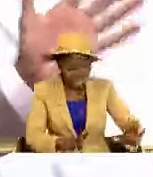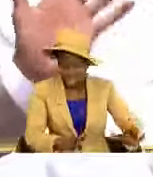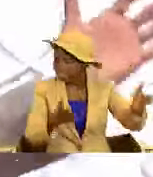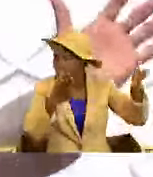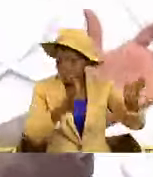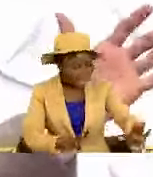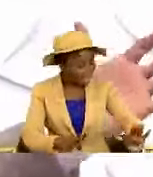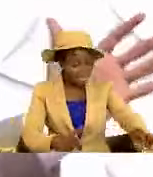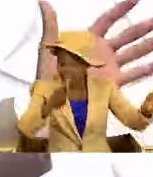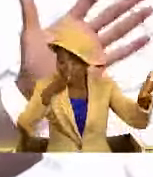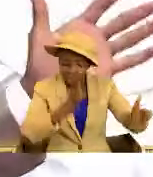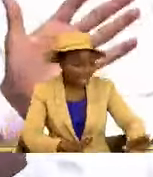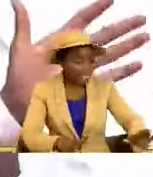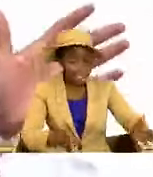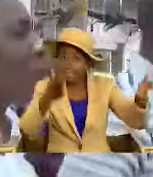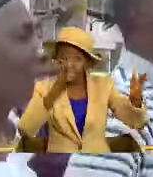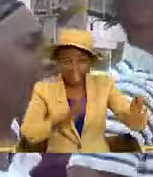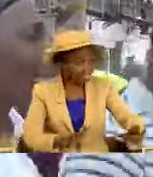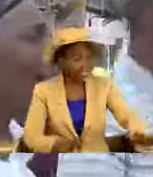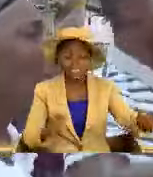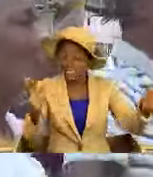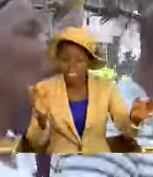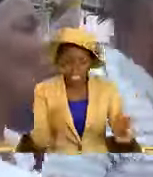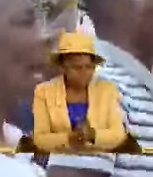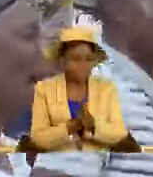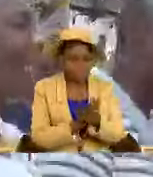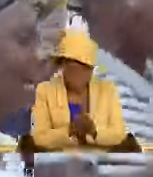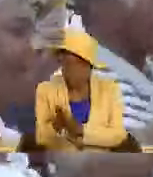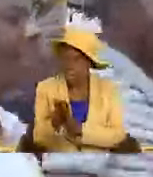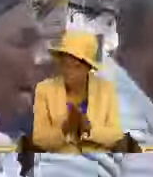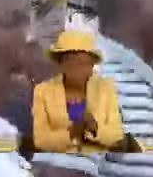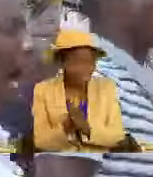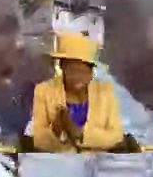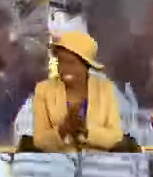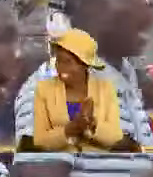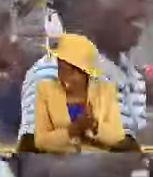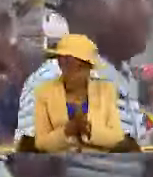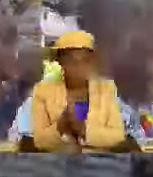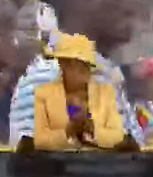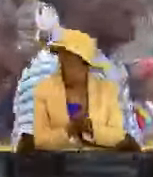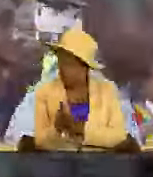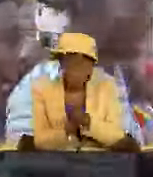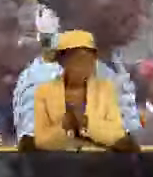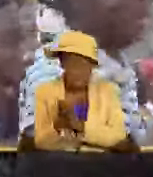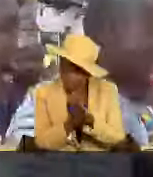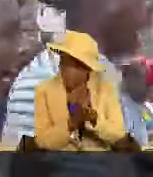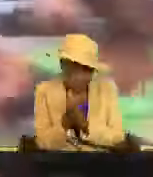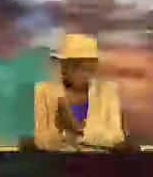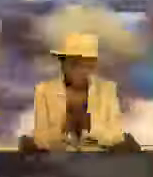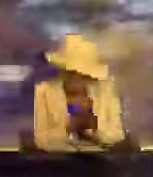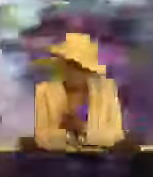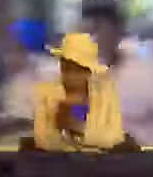liar open your Lord oh yes don't be afraid your